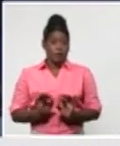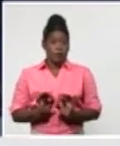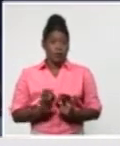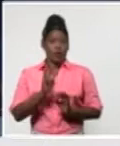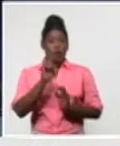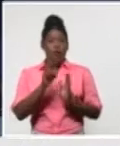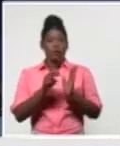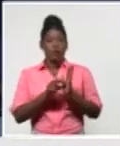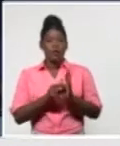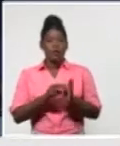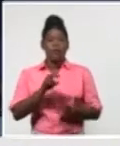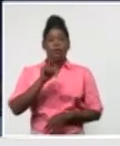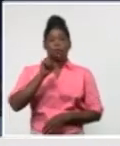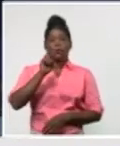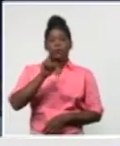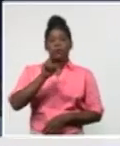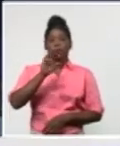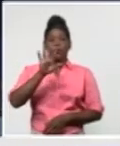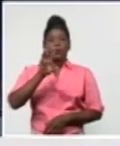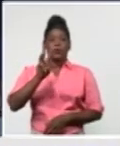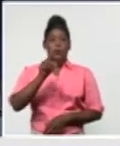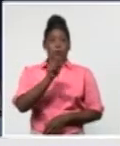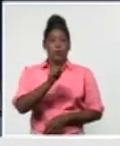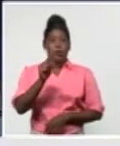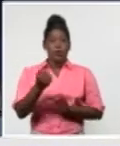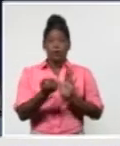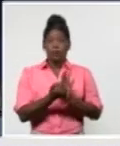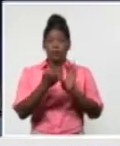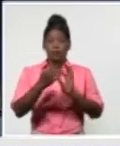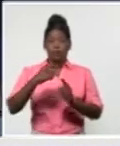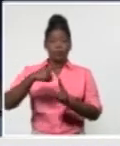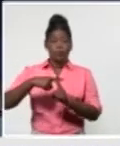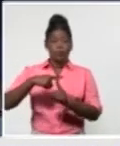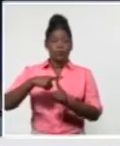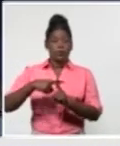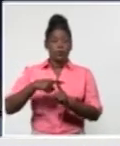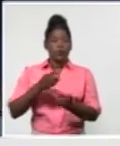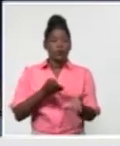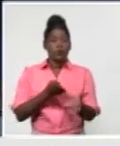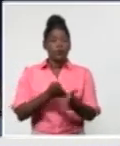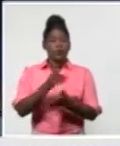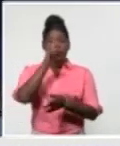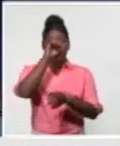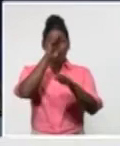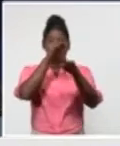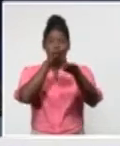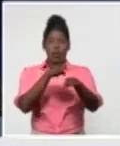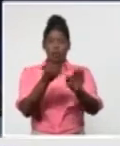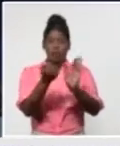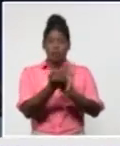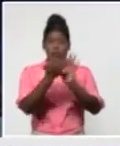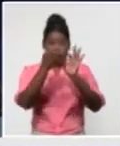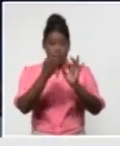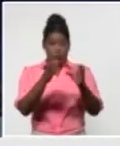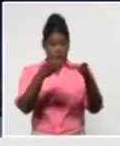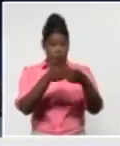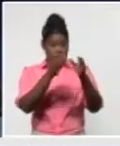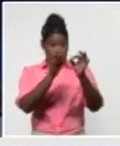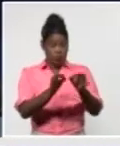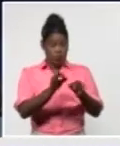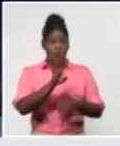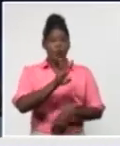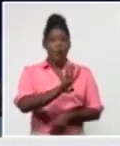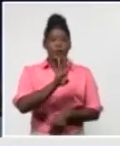Today, of the 2,353 patients diagnosed with the disease, 44 remain